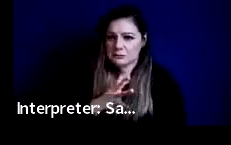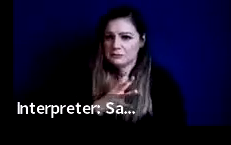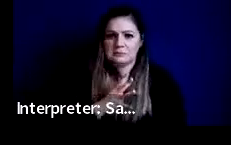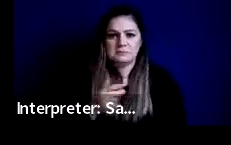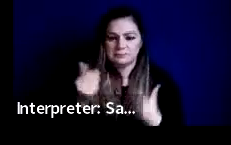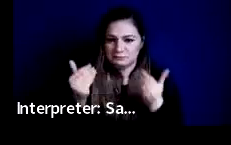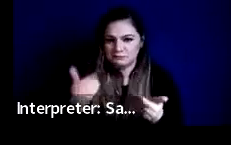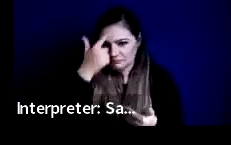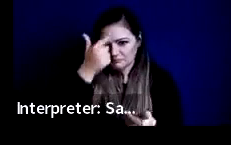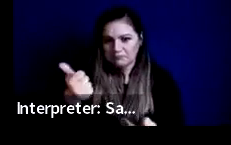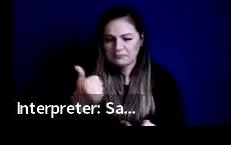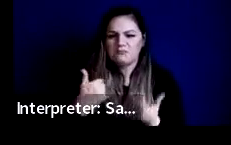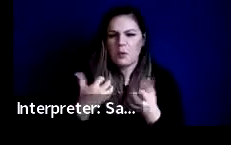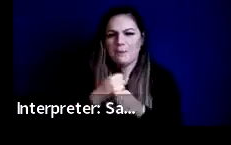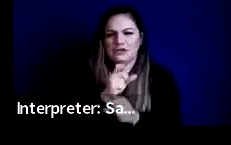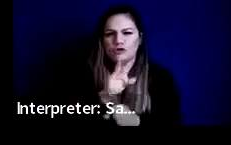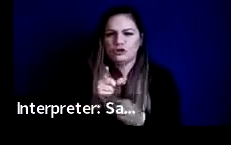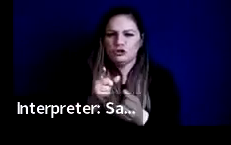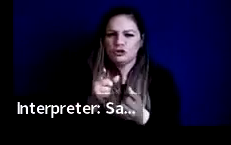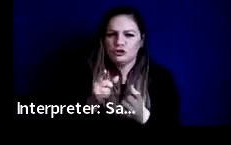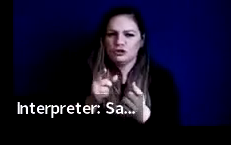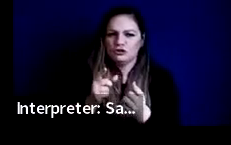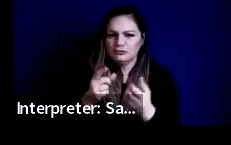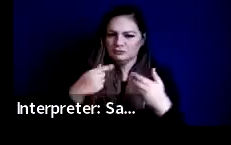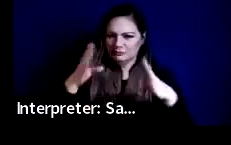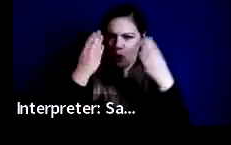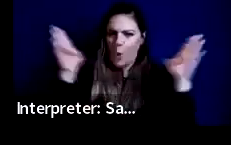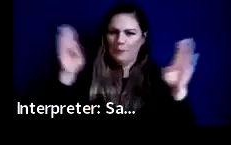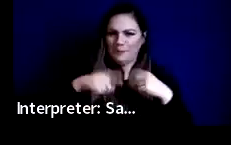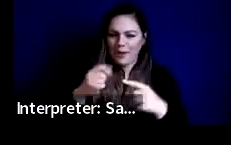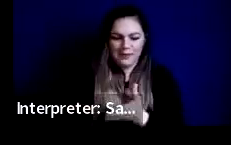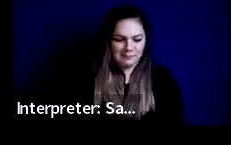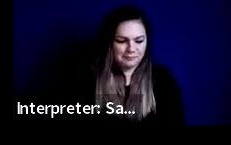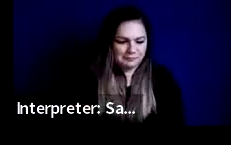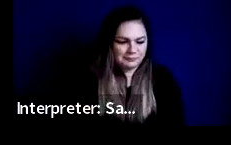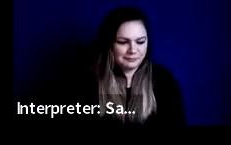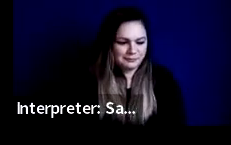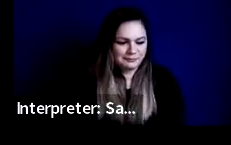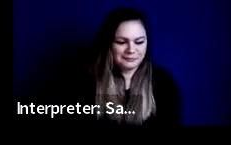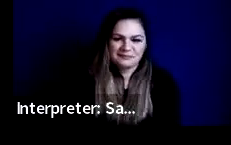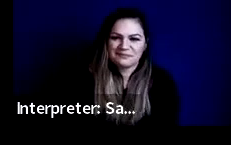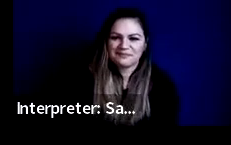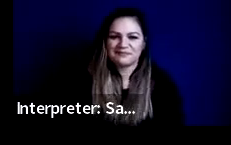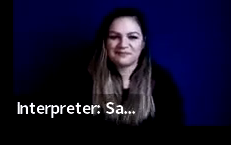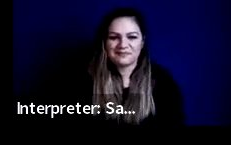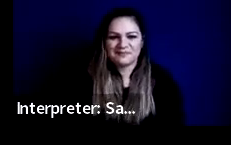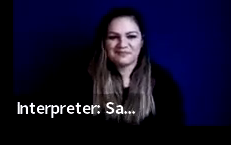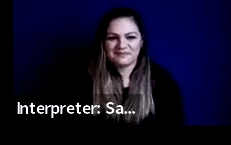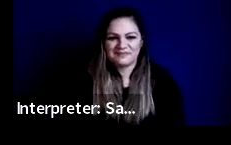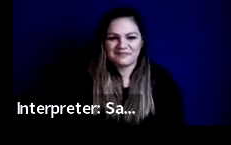do that, and just want to make sure that we give that caveat here. All right.